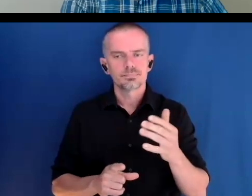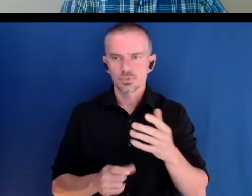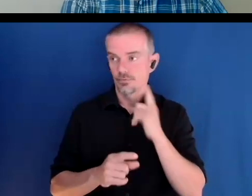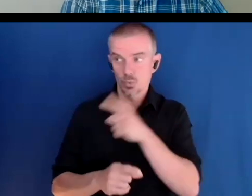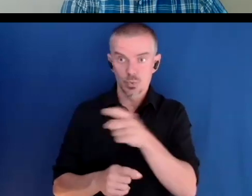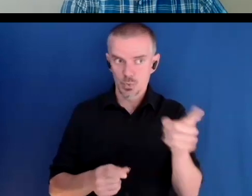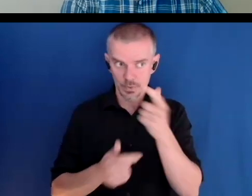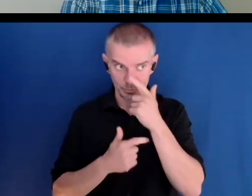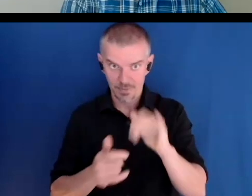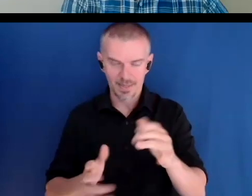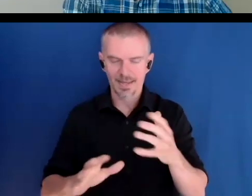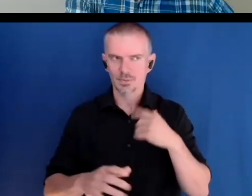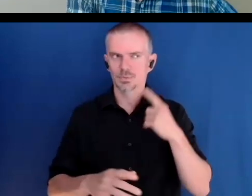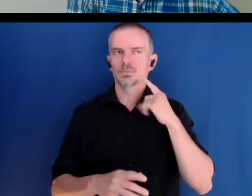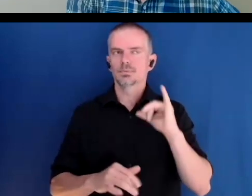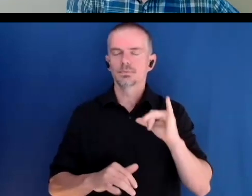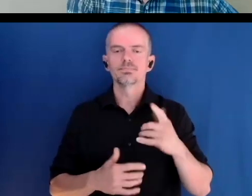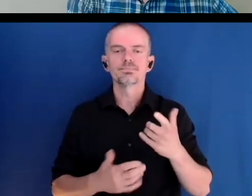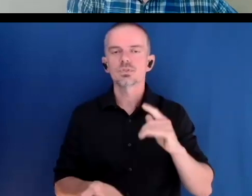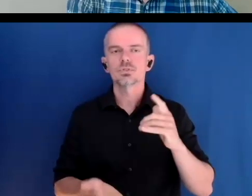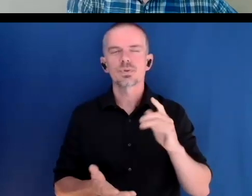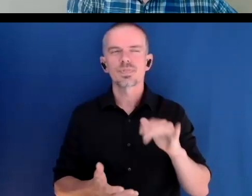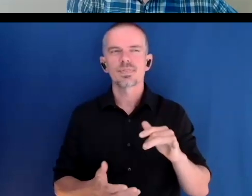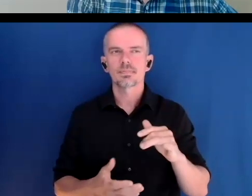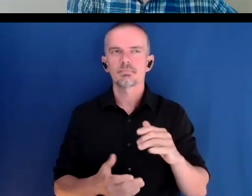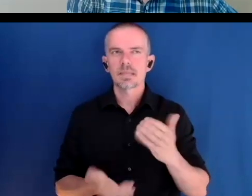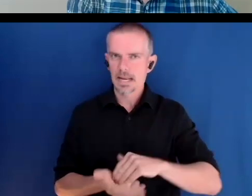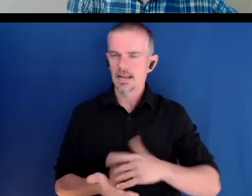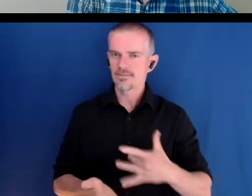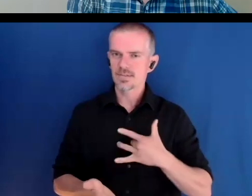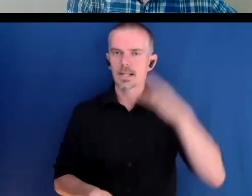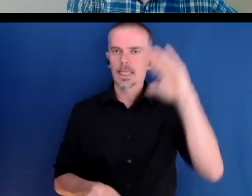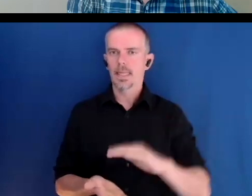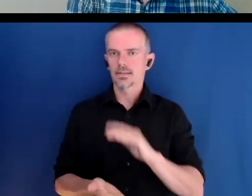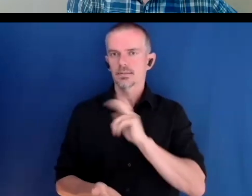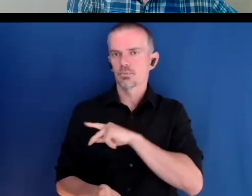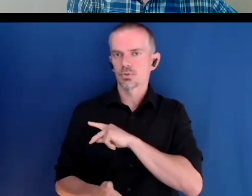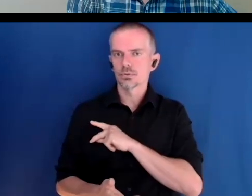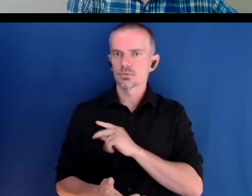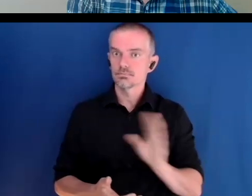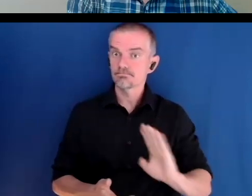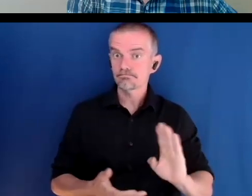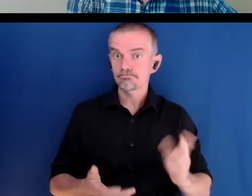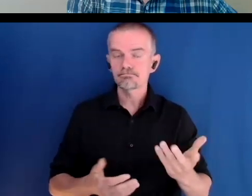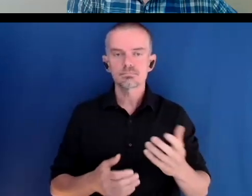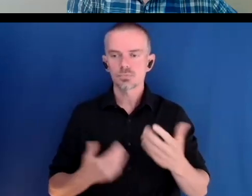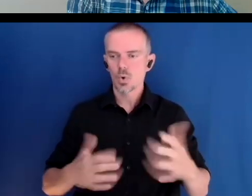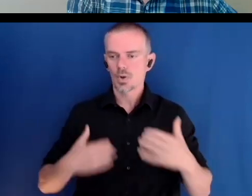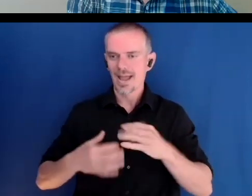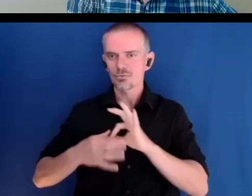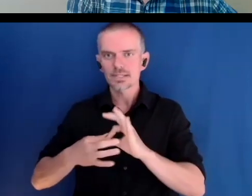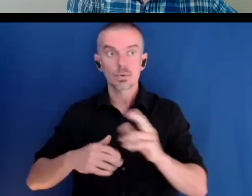again, the less personal kind of nature of that in terms of, are you leaning on relationships? Are you